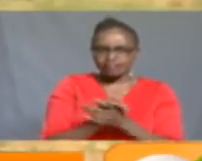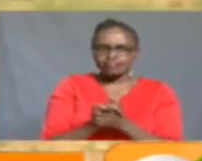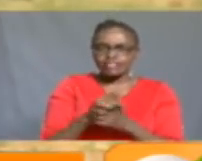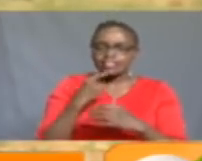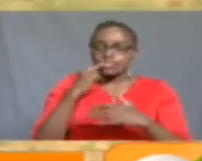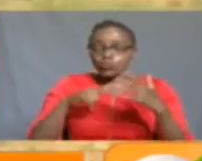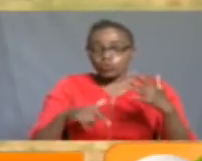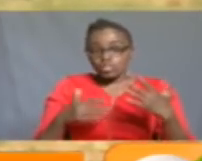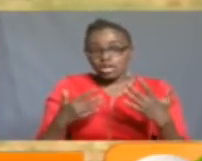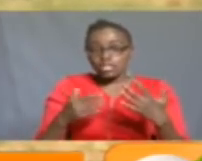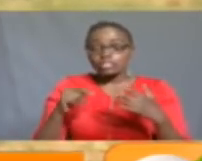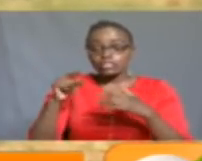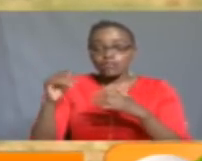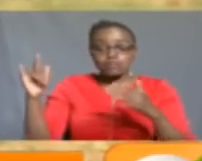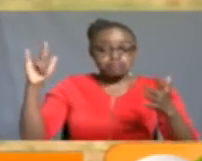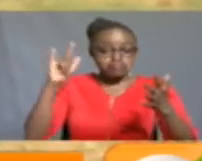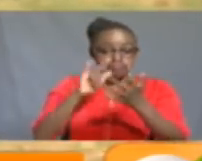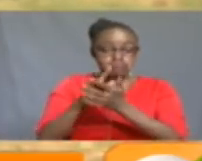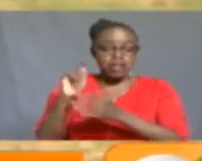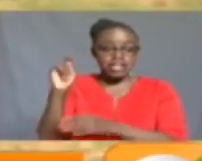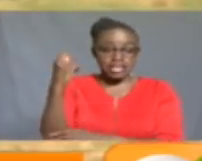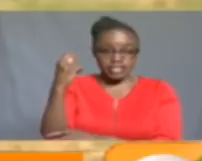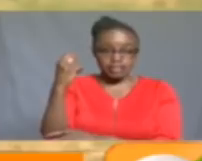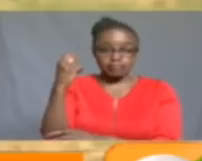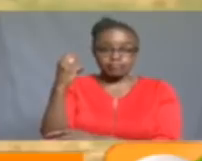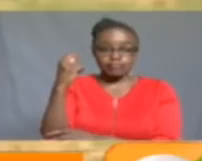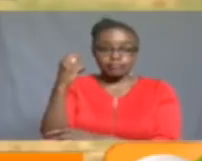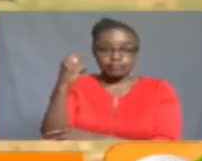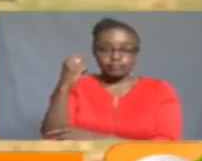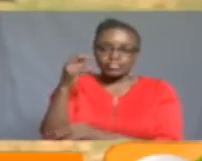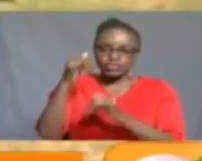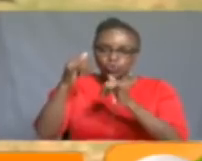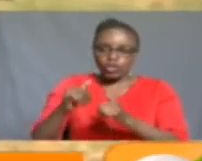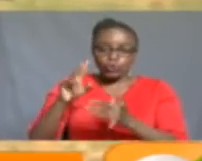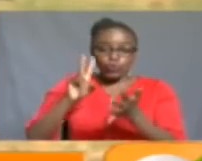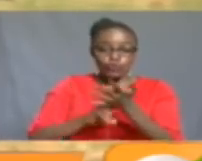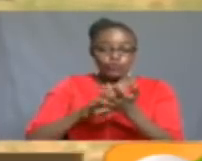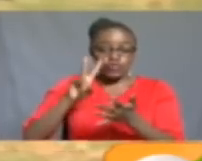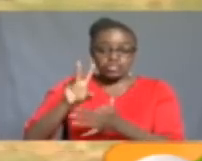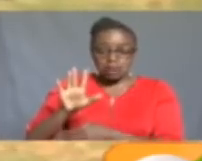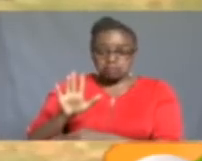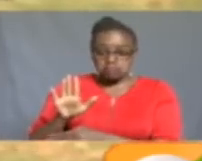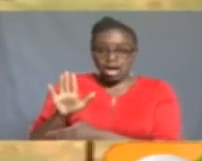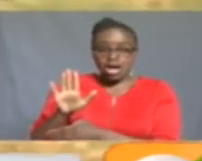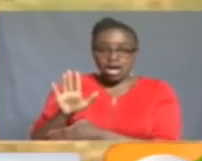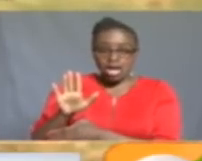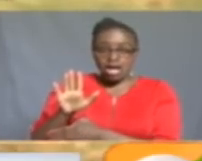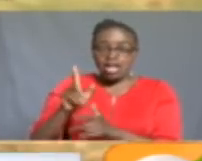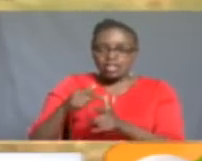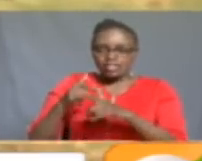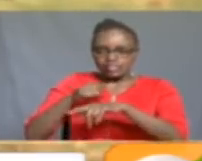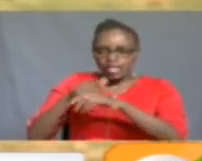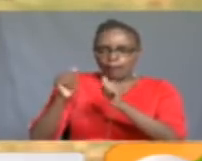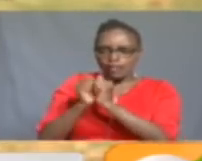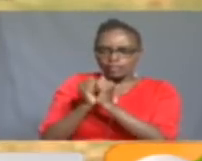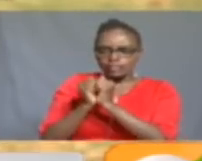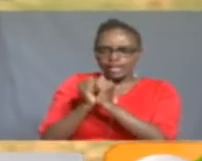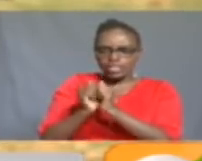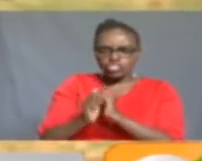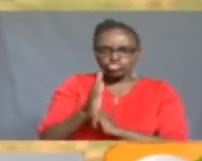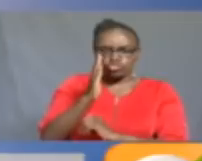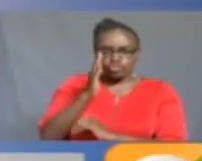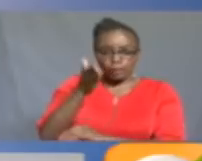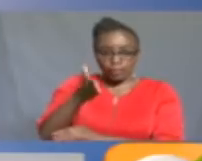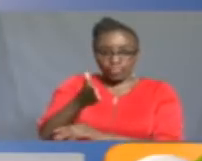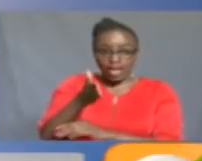akasema sasa anakuja Kenya kuliniu visa saini kamili tulikuwa hapo